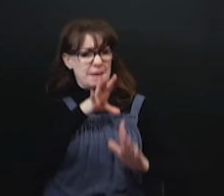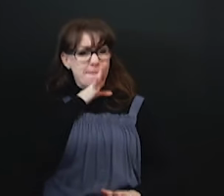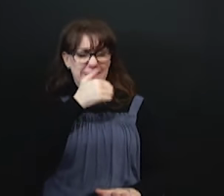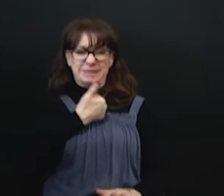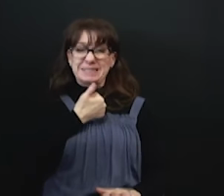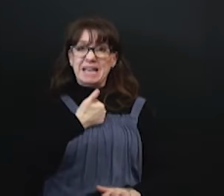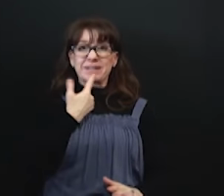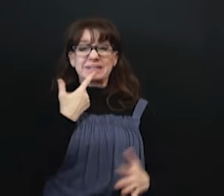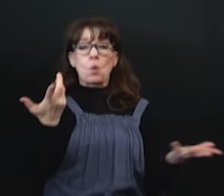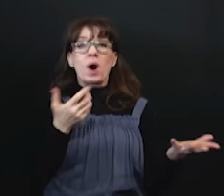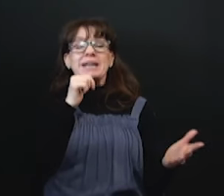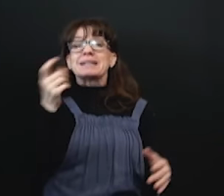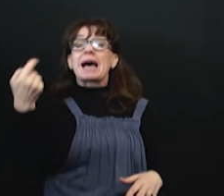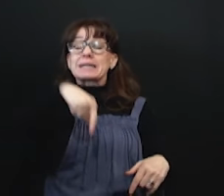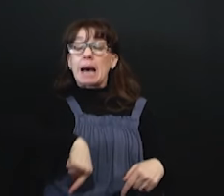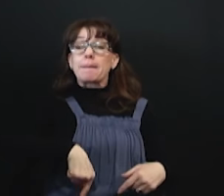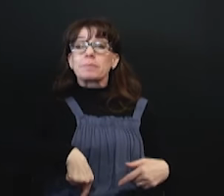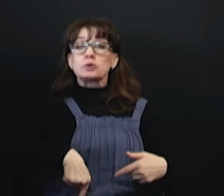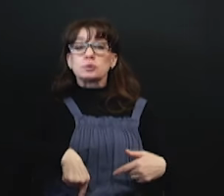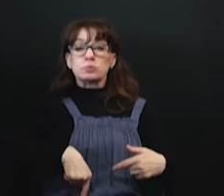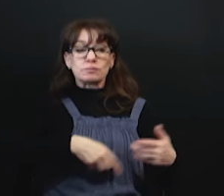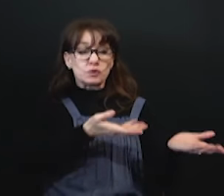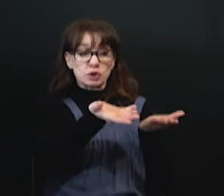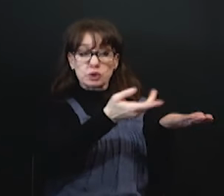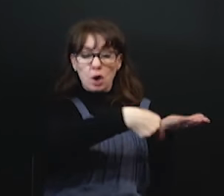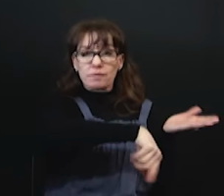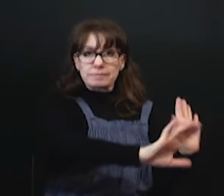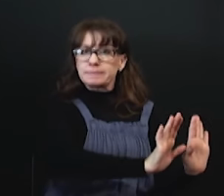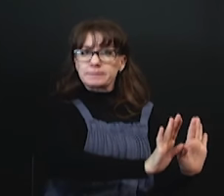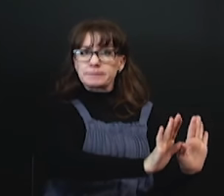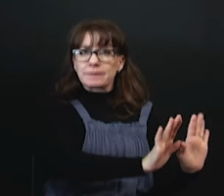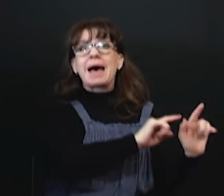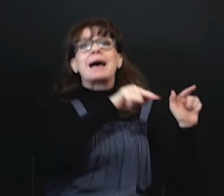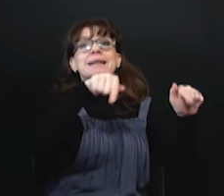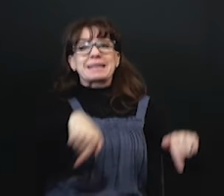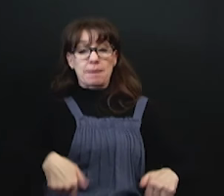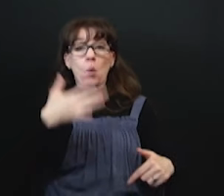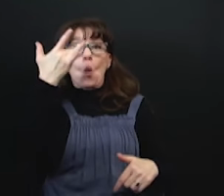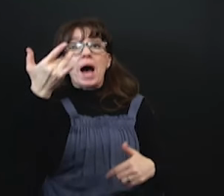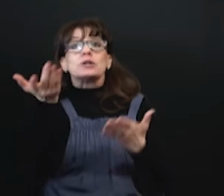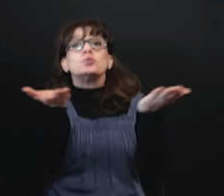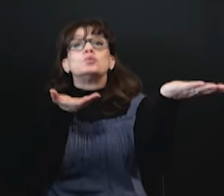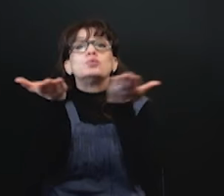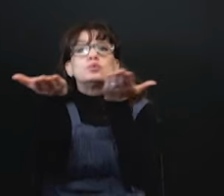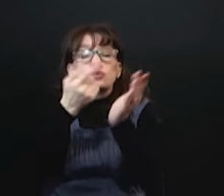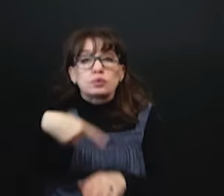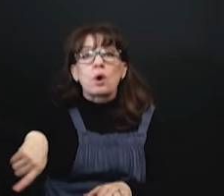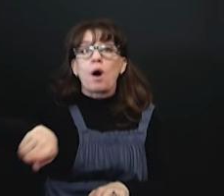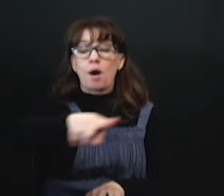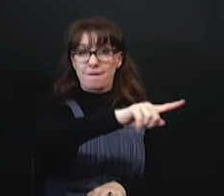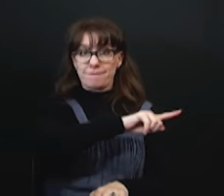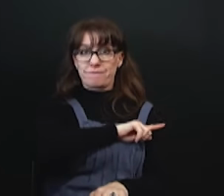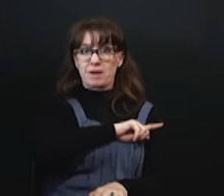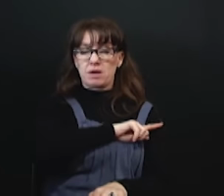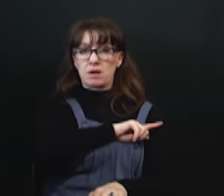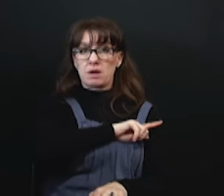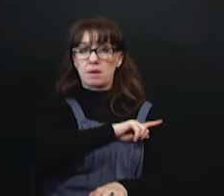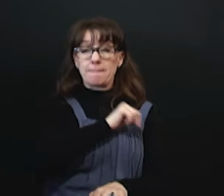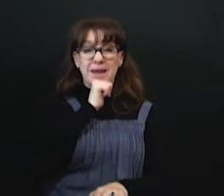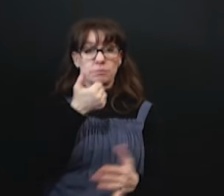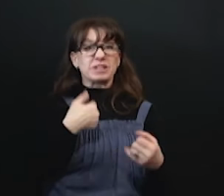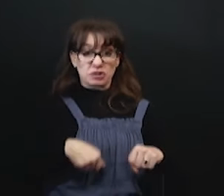he says that he did not come to be served. He came to serve. And not even just that, but